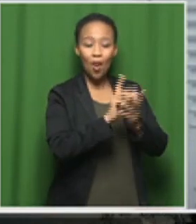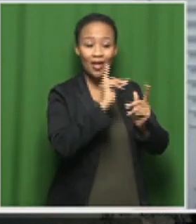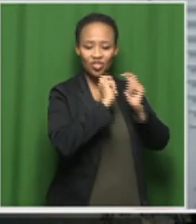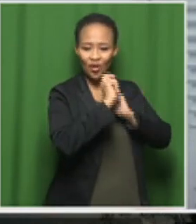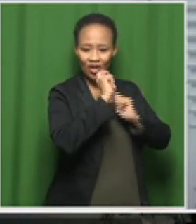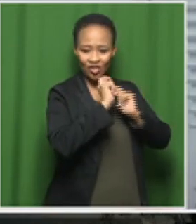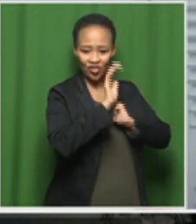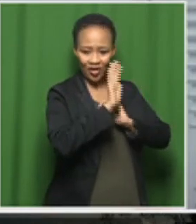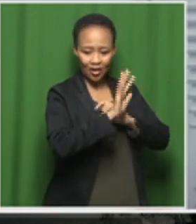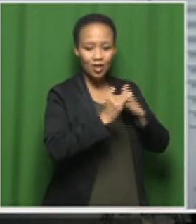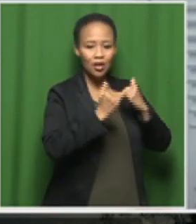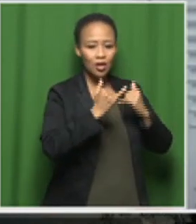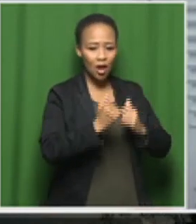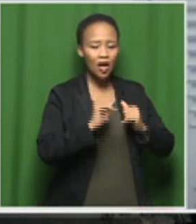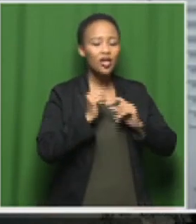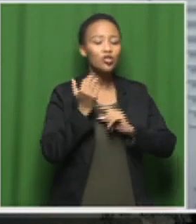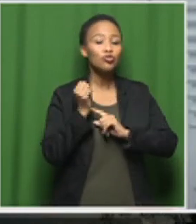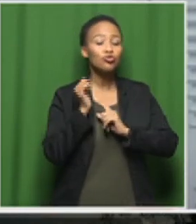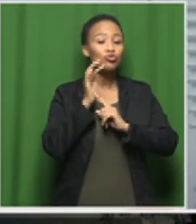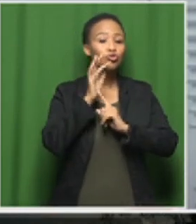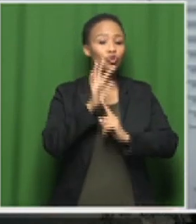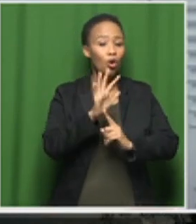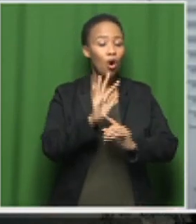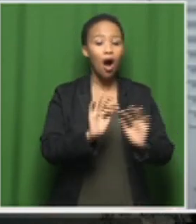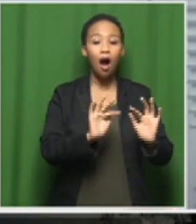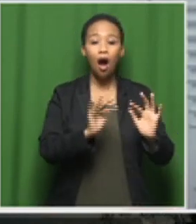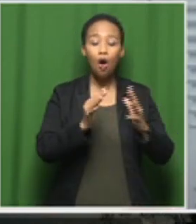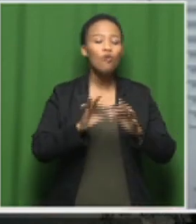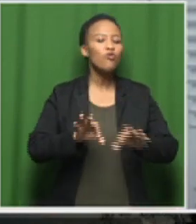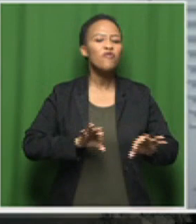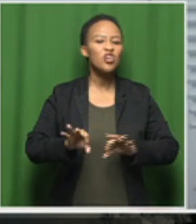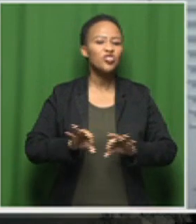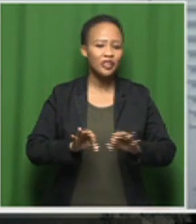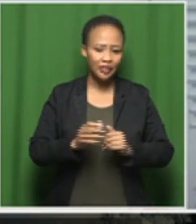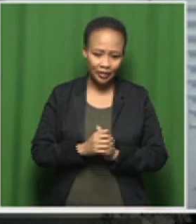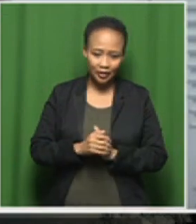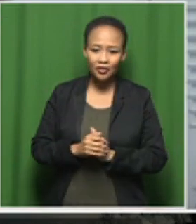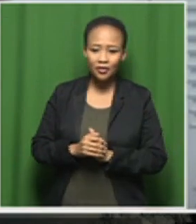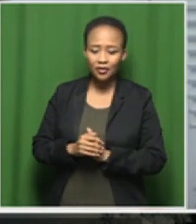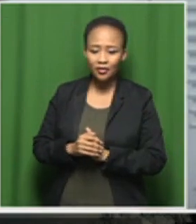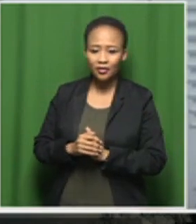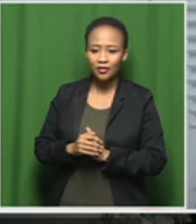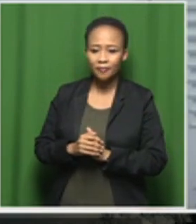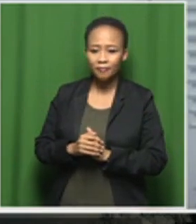that portrayed through fashion? How does it find expression in fashion?